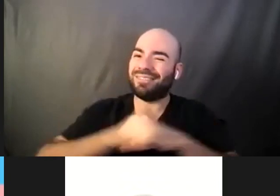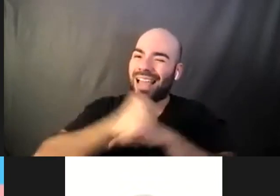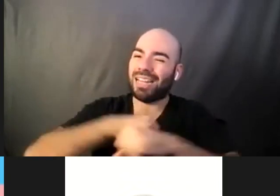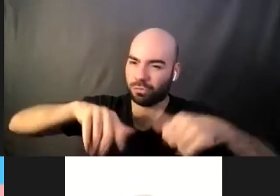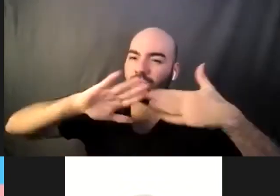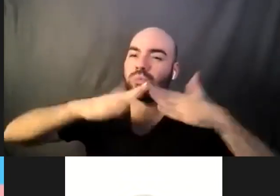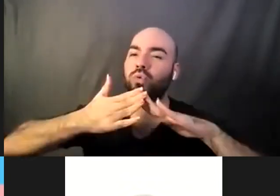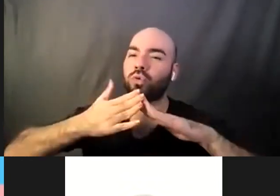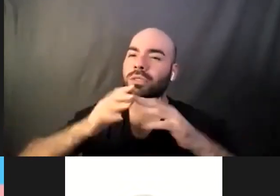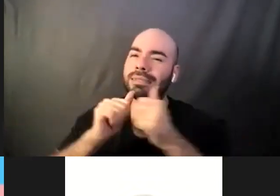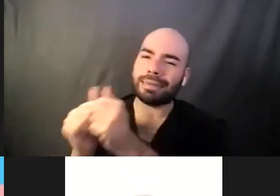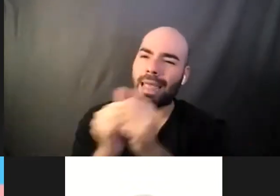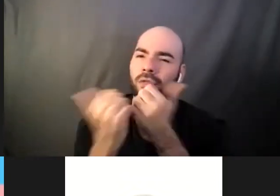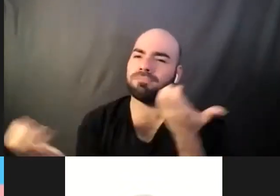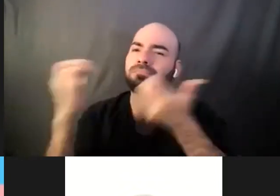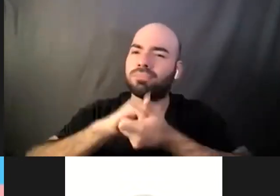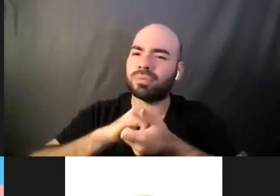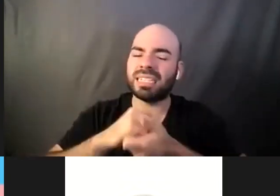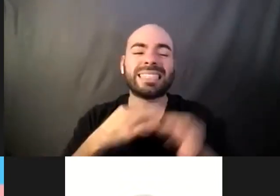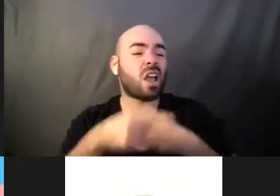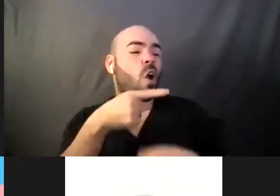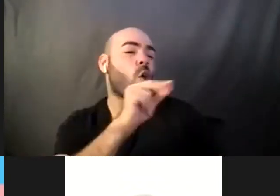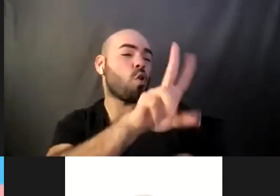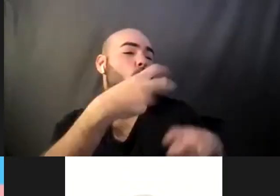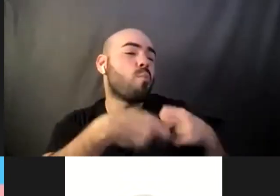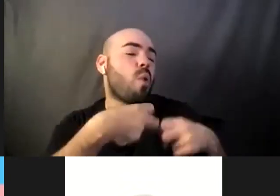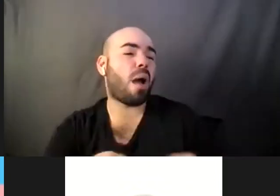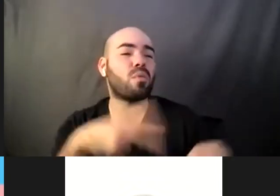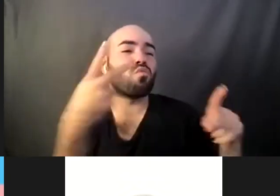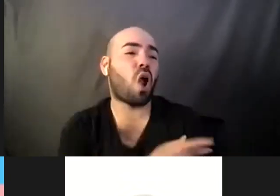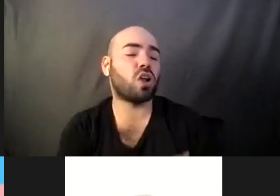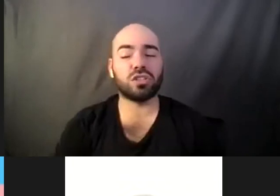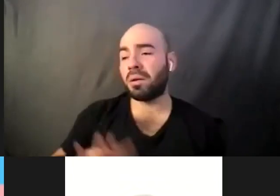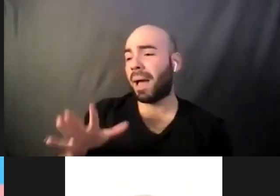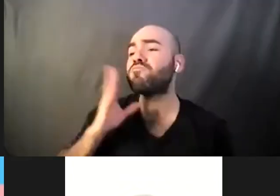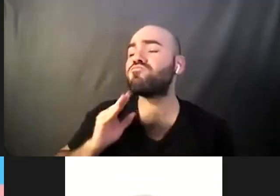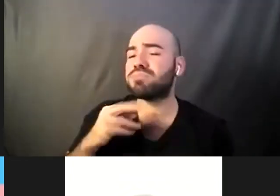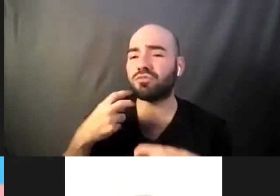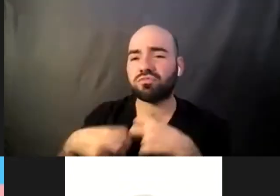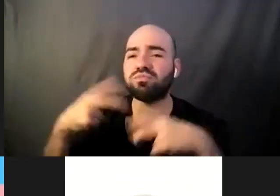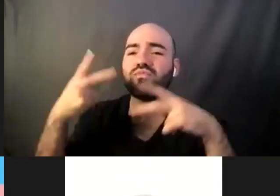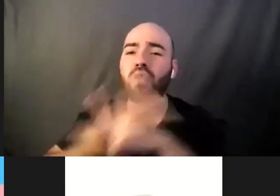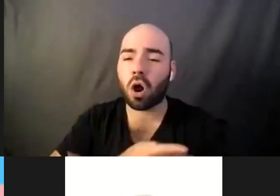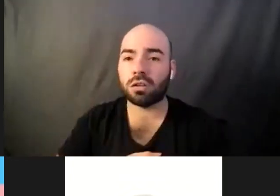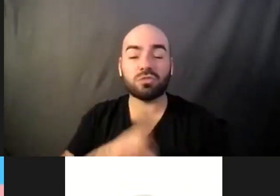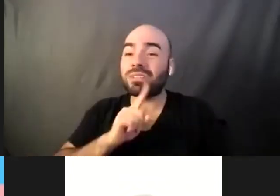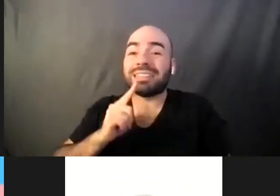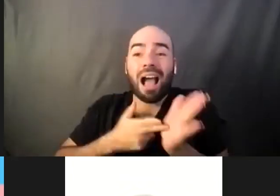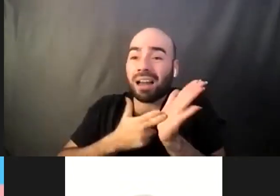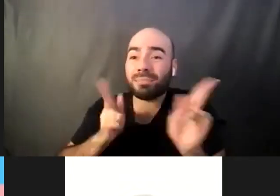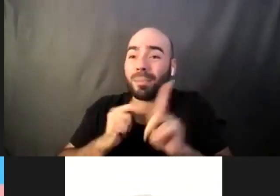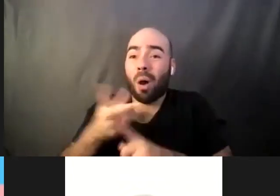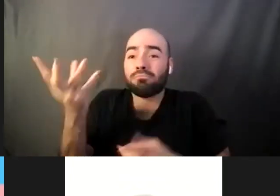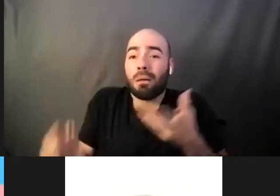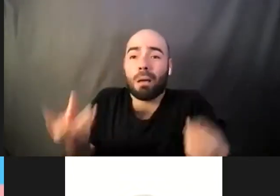things together, instead of saying, like, no, this problem sinks more than this problem. Because in reality, we're losing our siblings left and right. And we really can't afford